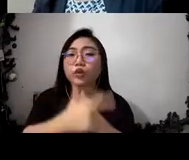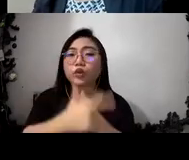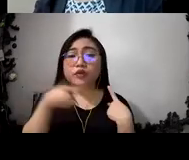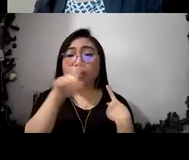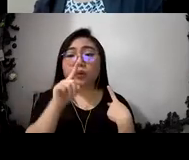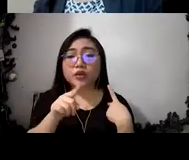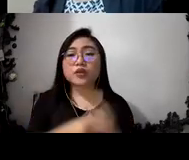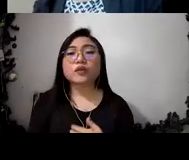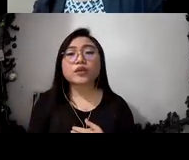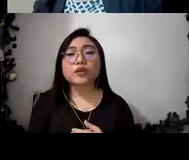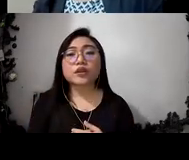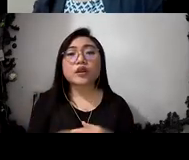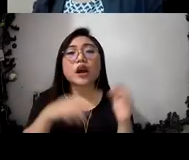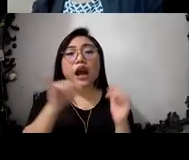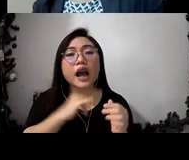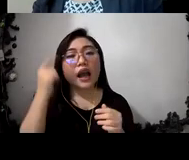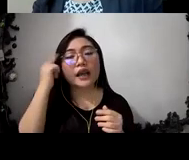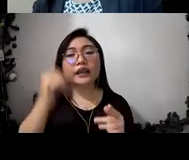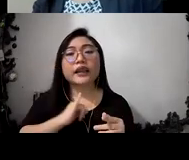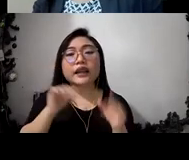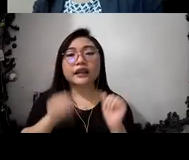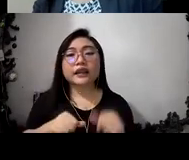can answer na po.